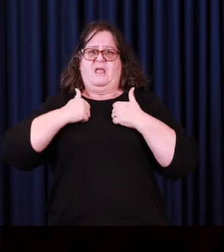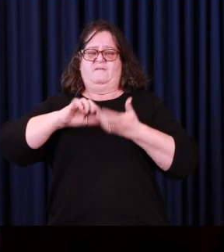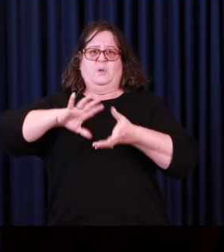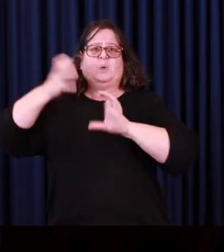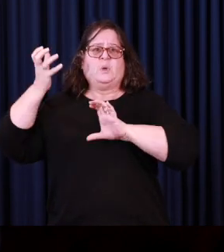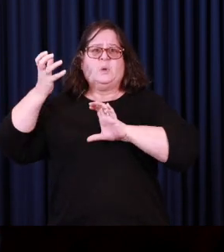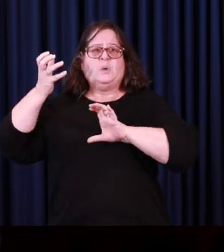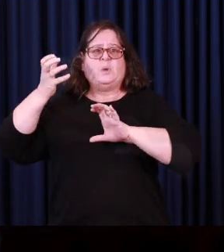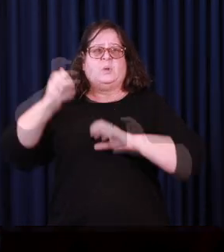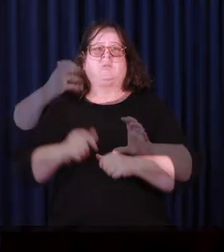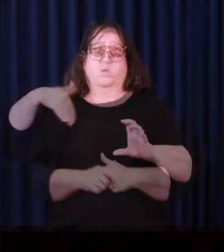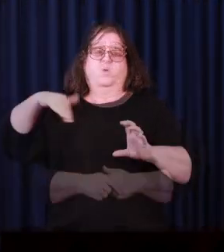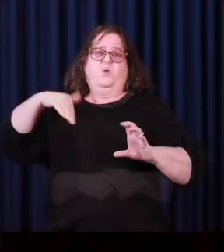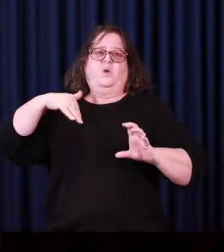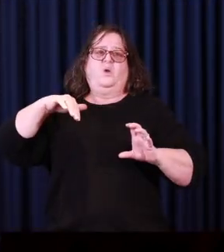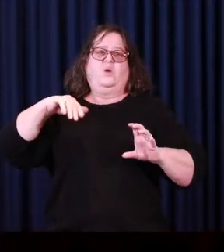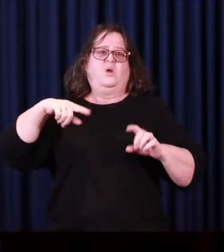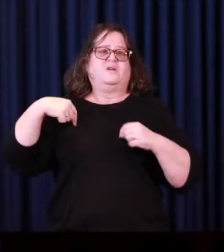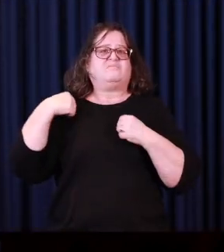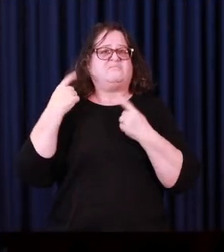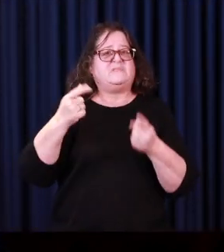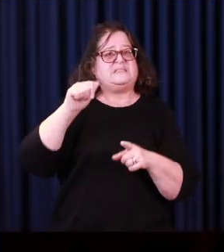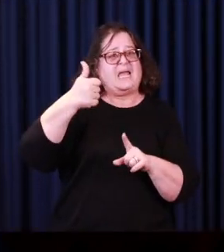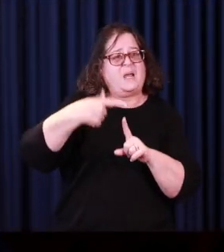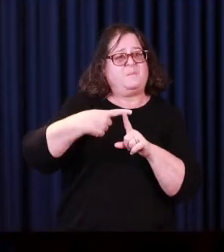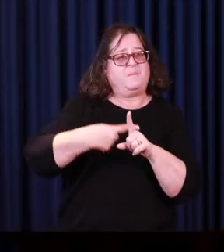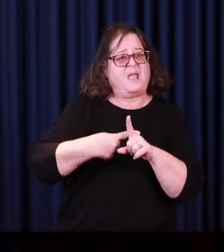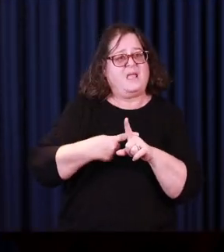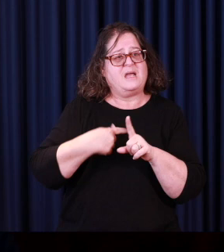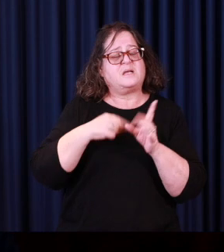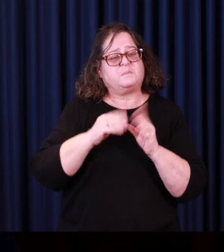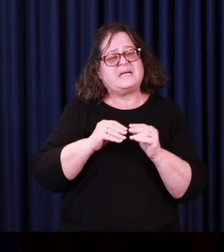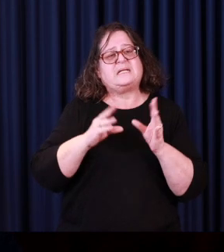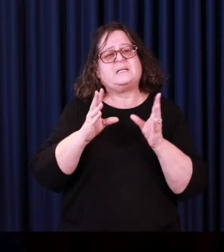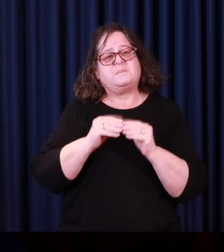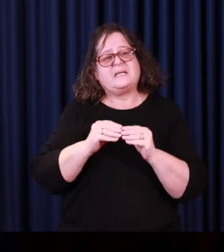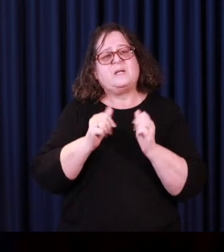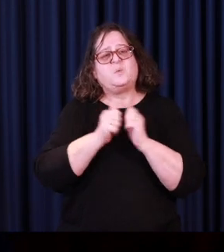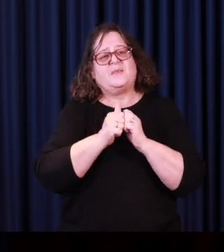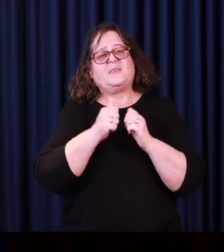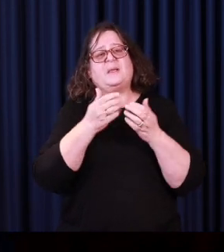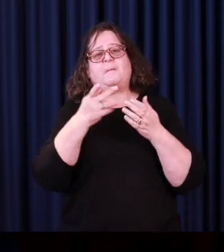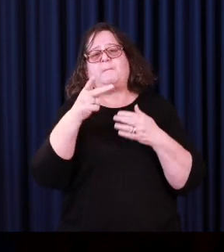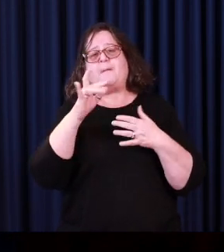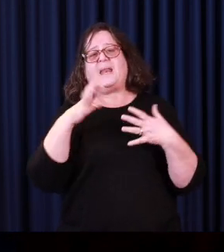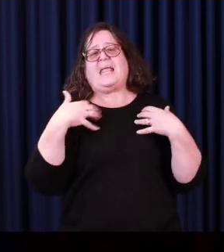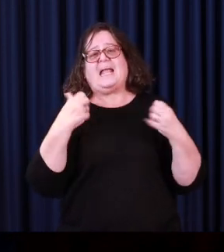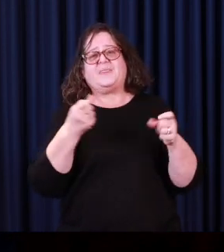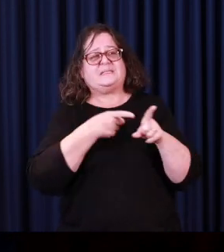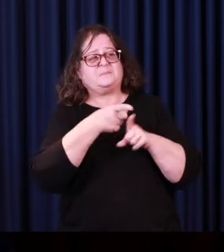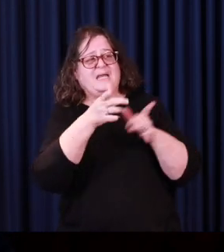Often these past 10 months, likewise, I met in this office with public health experts who were describing the